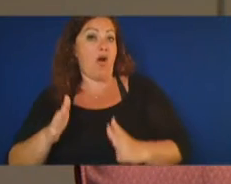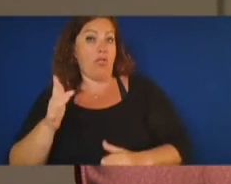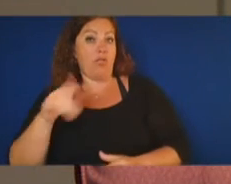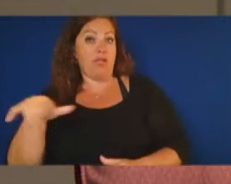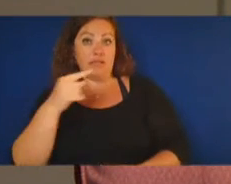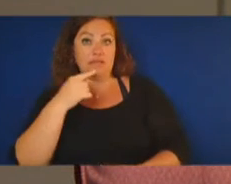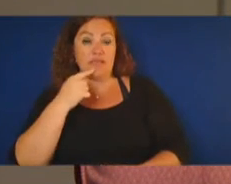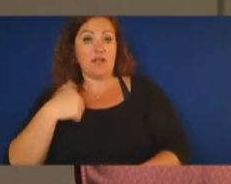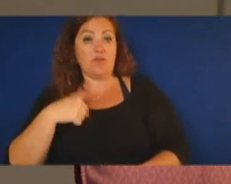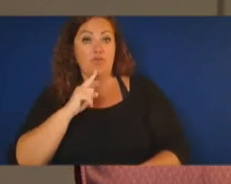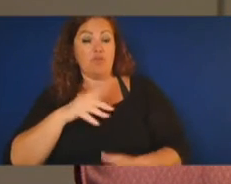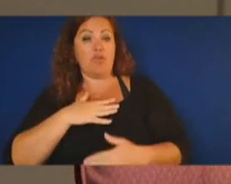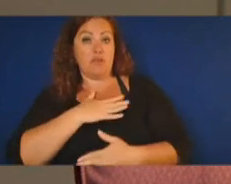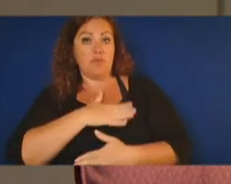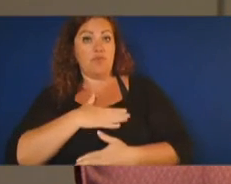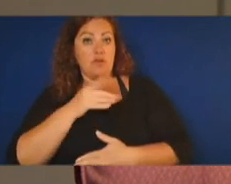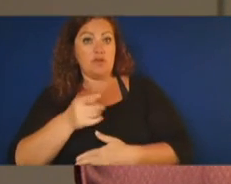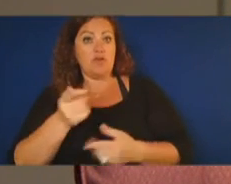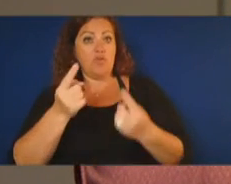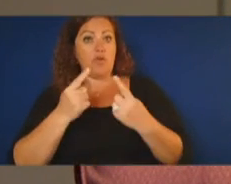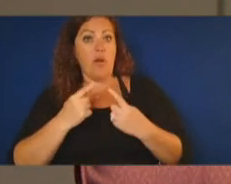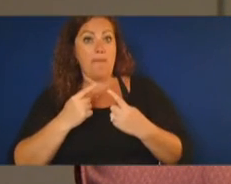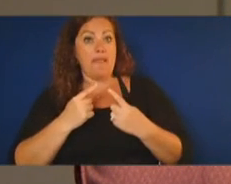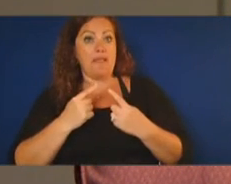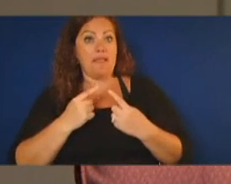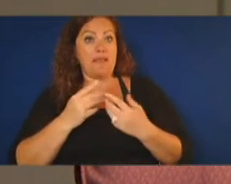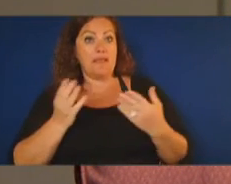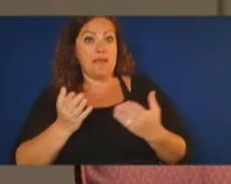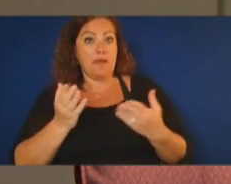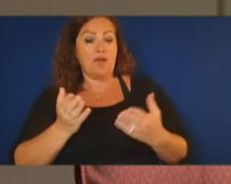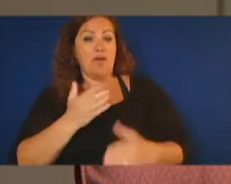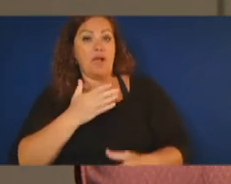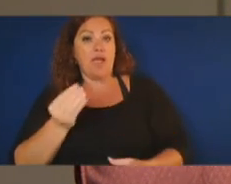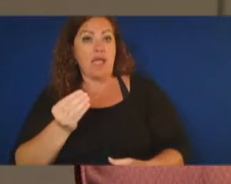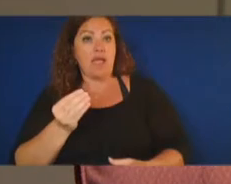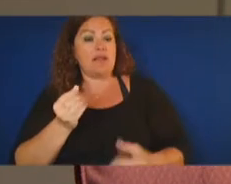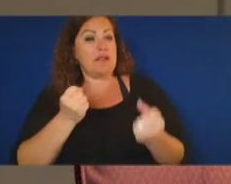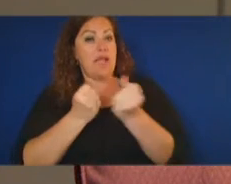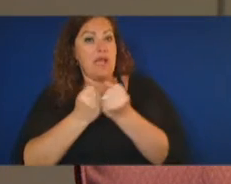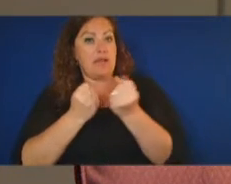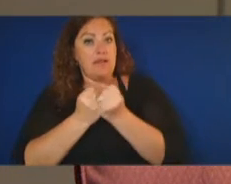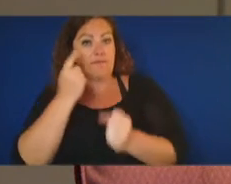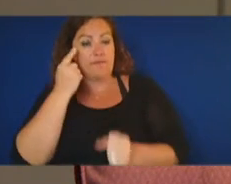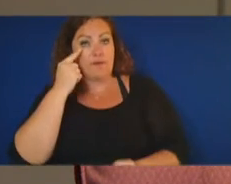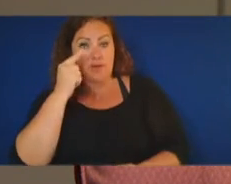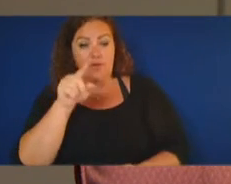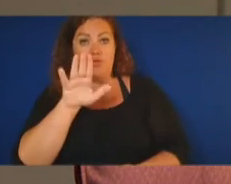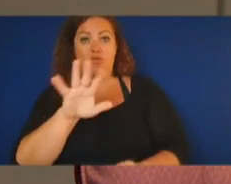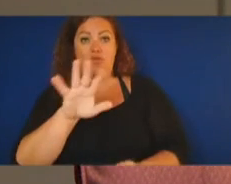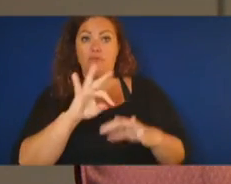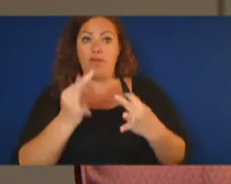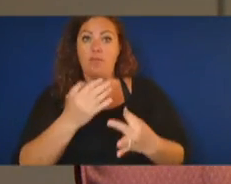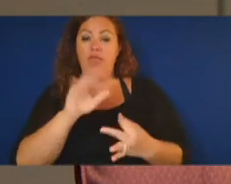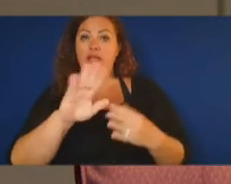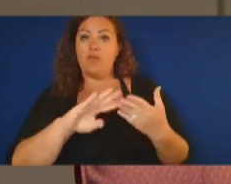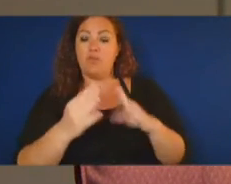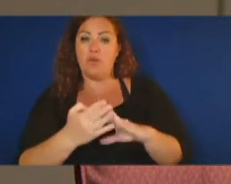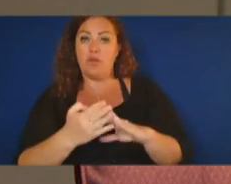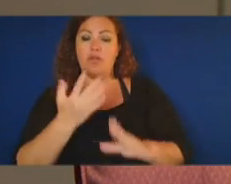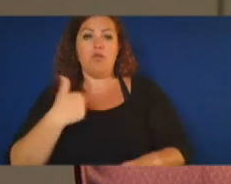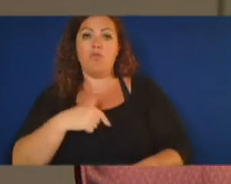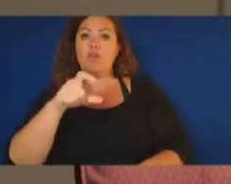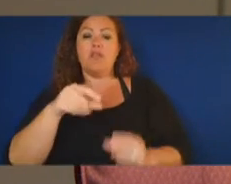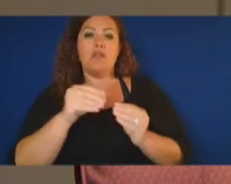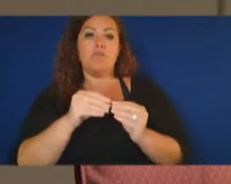you coming out here and advocating for you your family and your community uh we need more